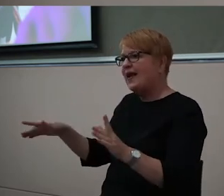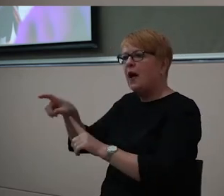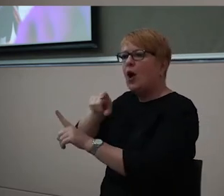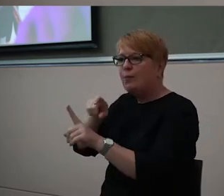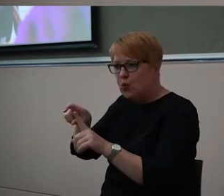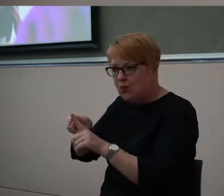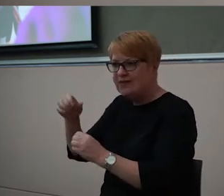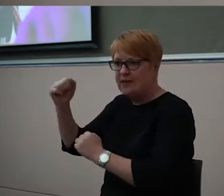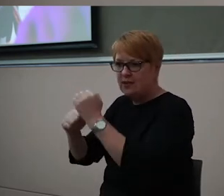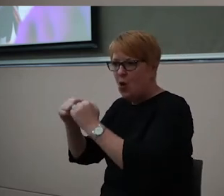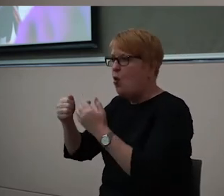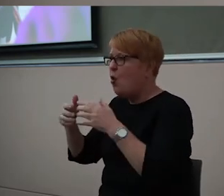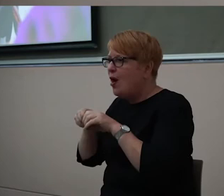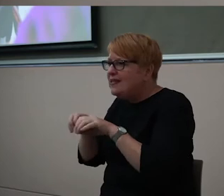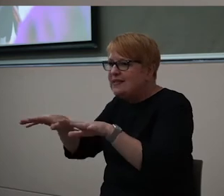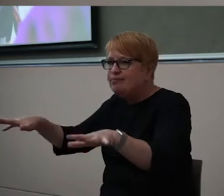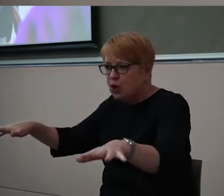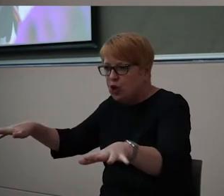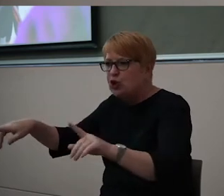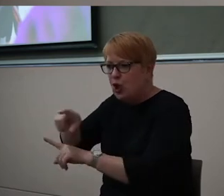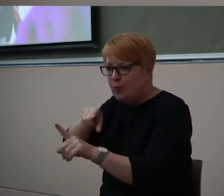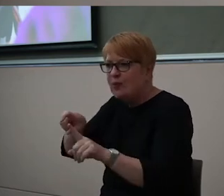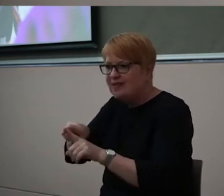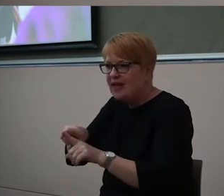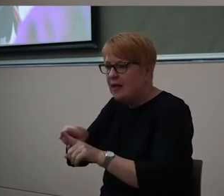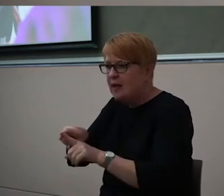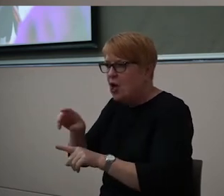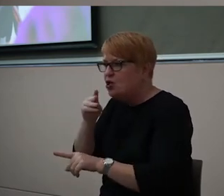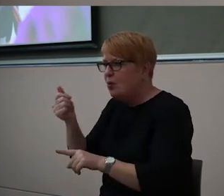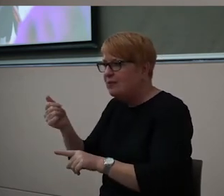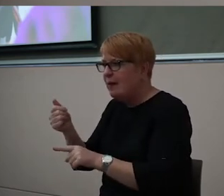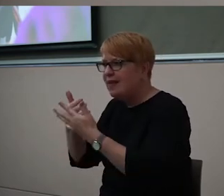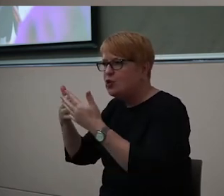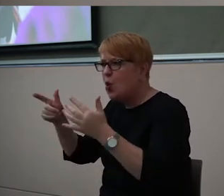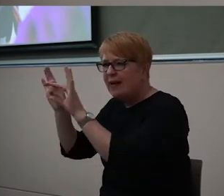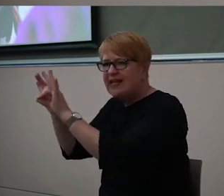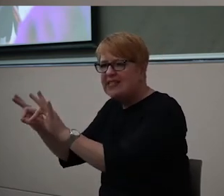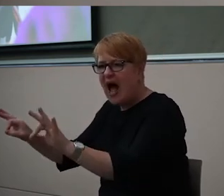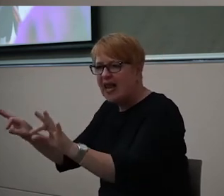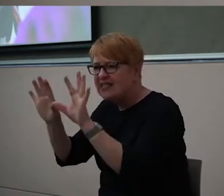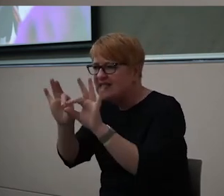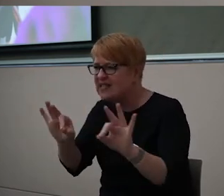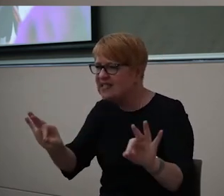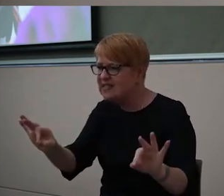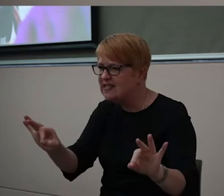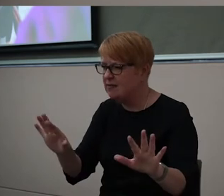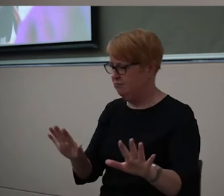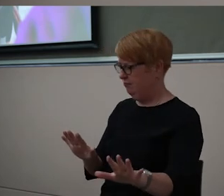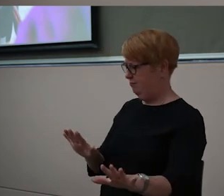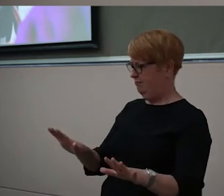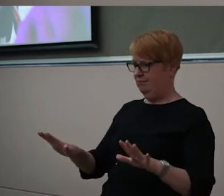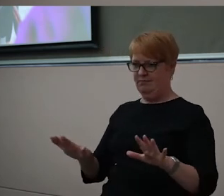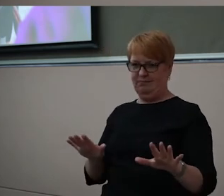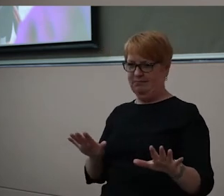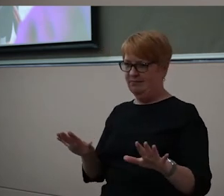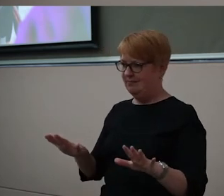But just that kind of, yeah, it's this feeling, like that intangible kind of ethereal feeling, and that connection